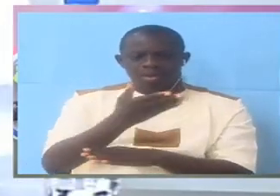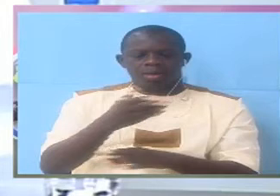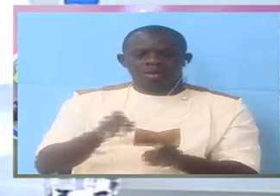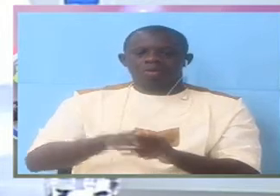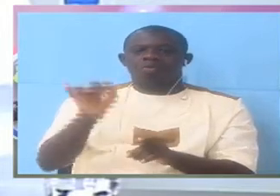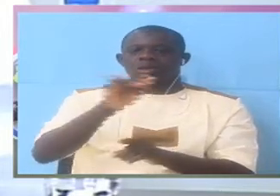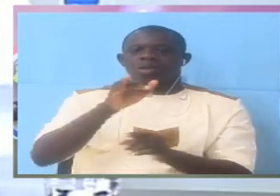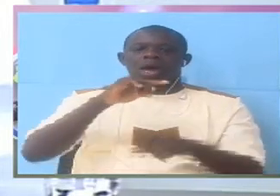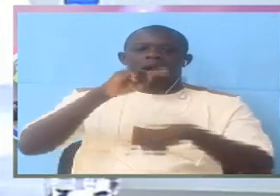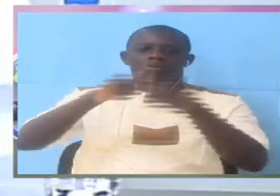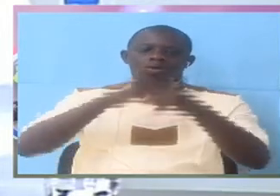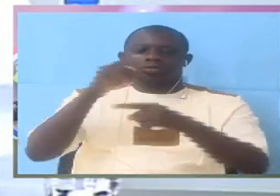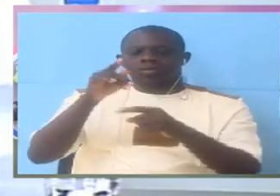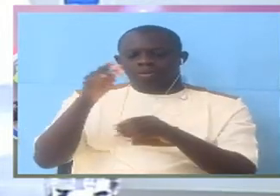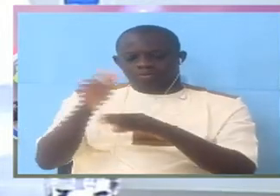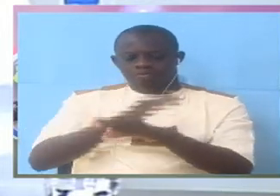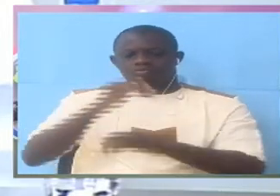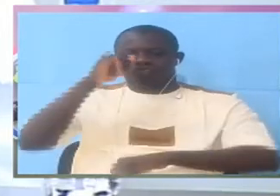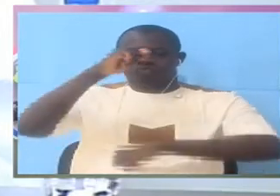which is the torture of